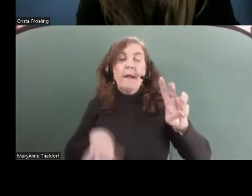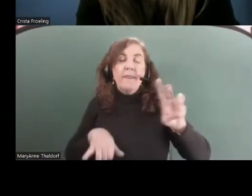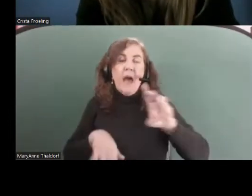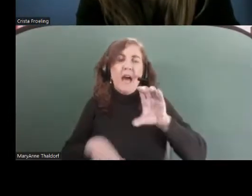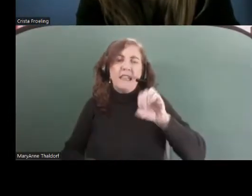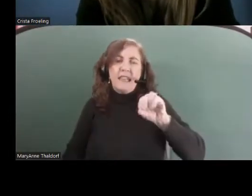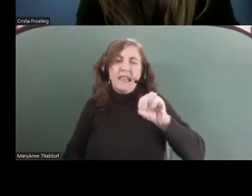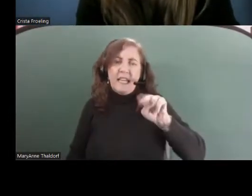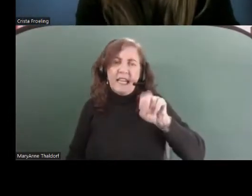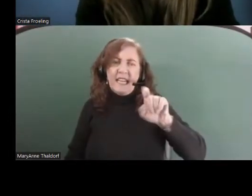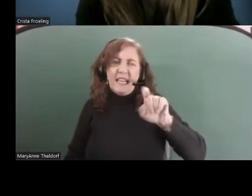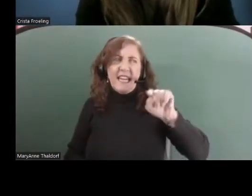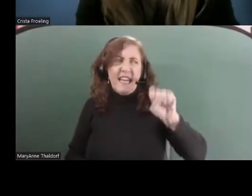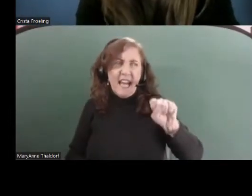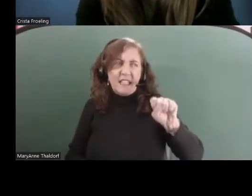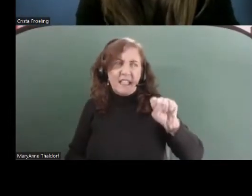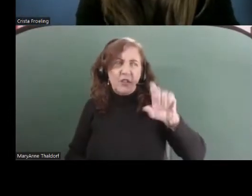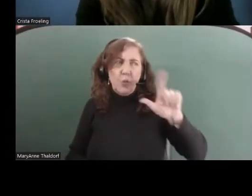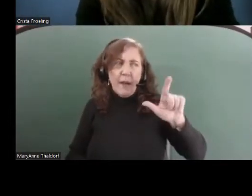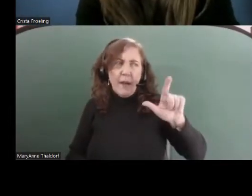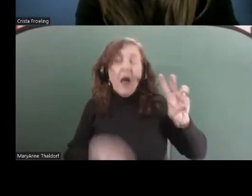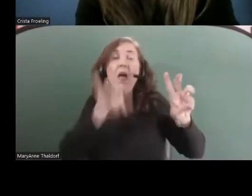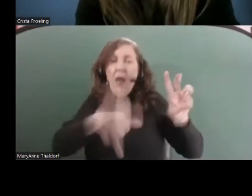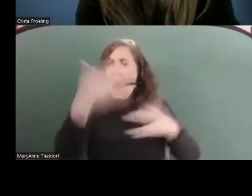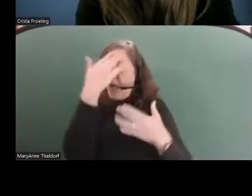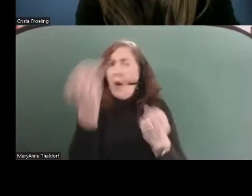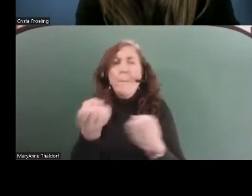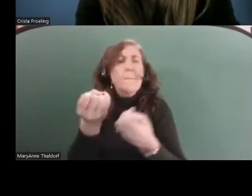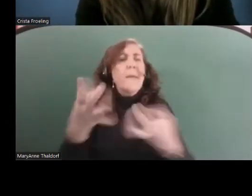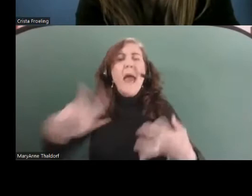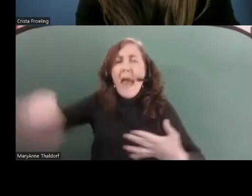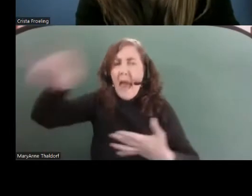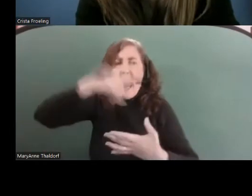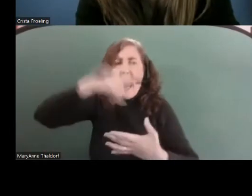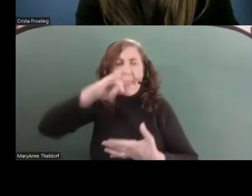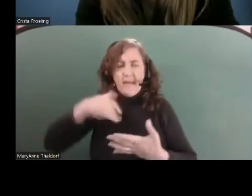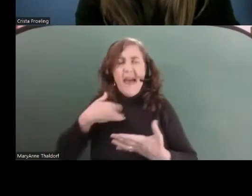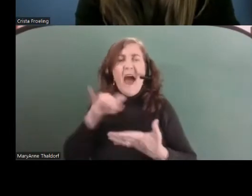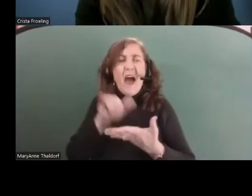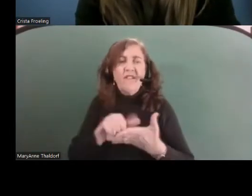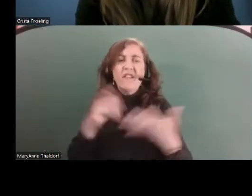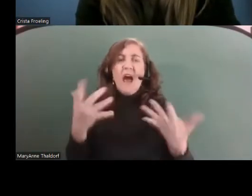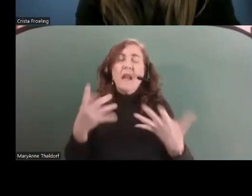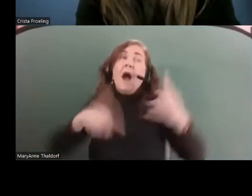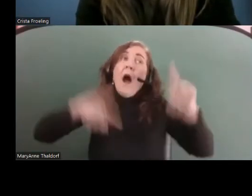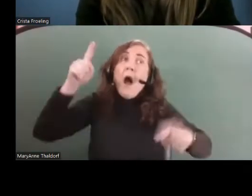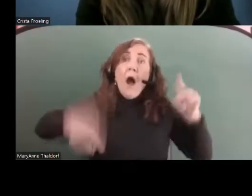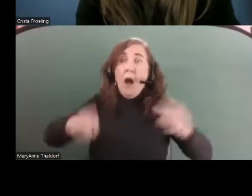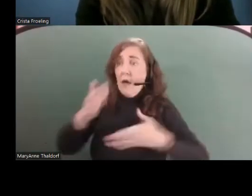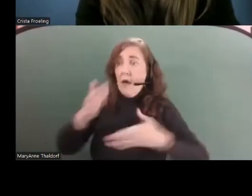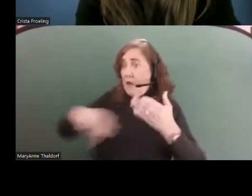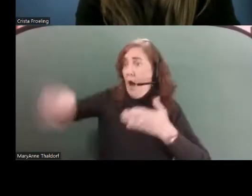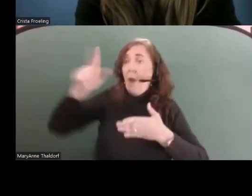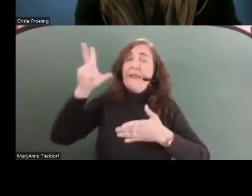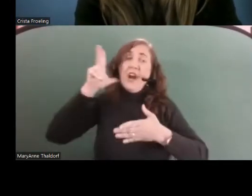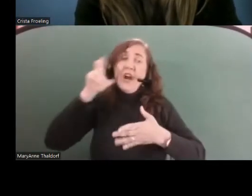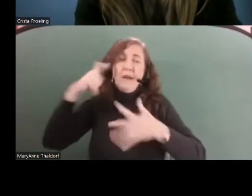kids that have that. And it's also variable. Some kids have severe to profound. Some kids have